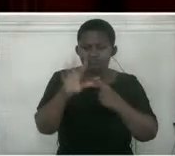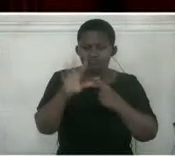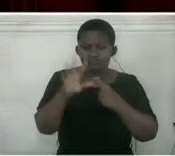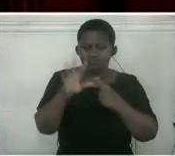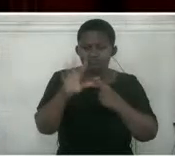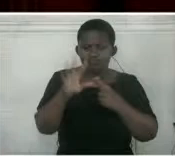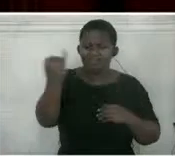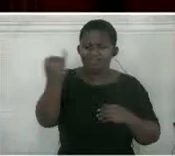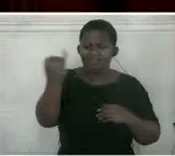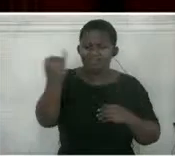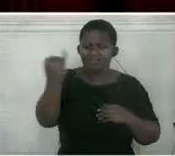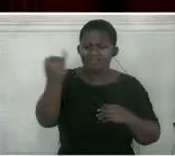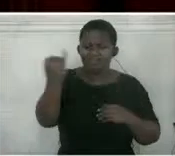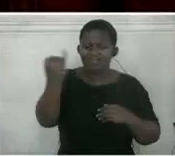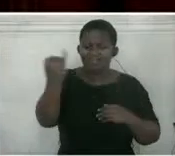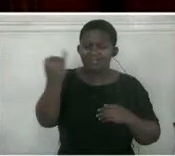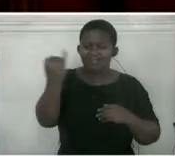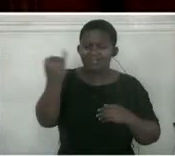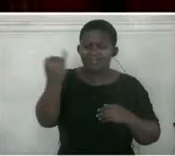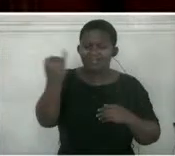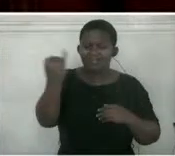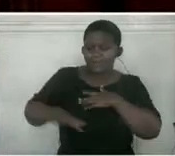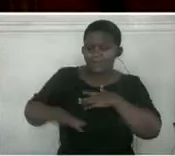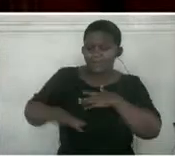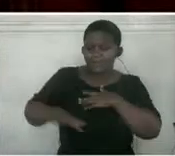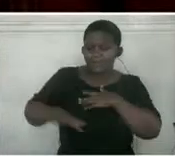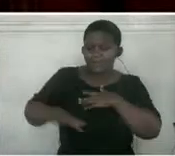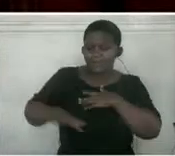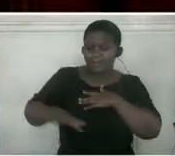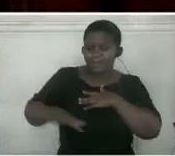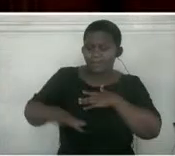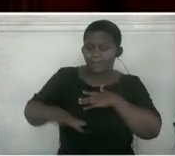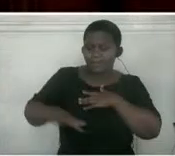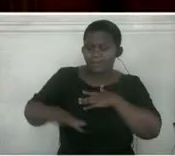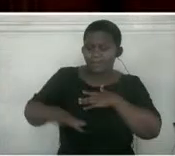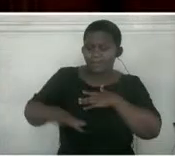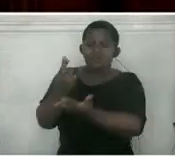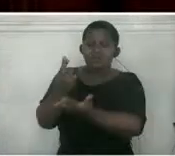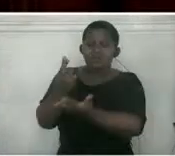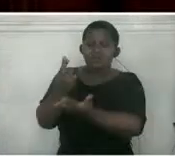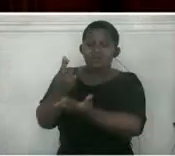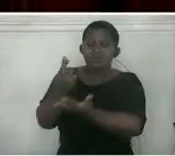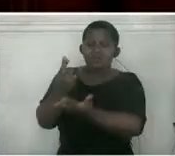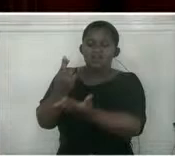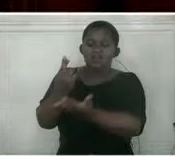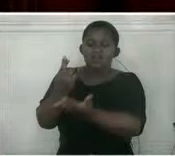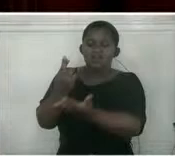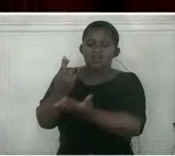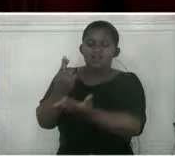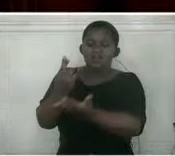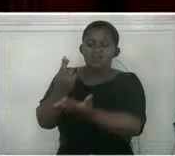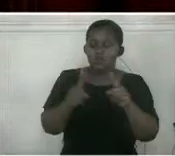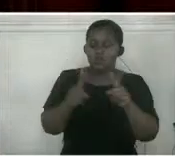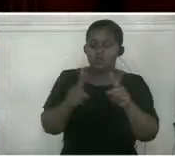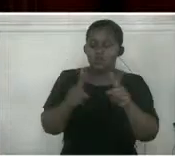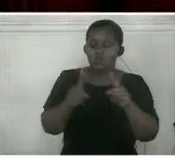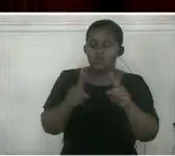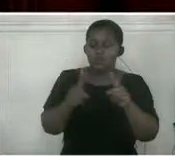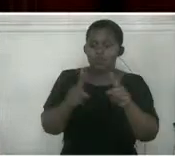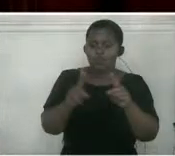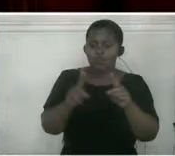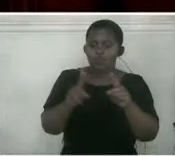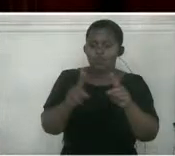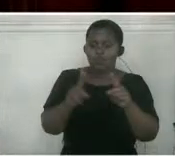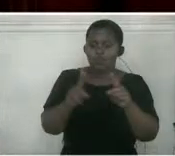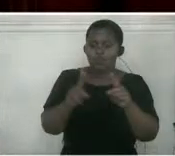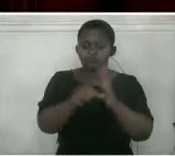like public hotspots, taxi ranks, schools, and health facilities will be the cornerstone for